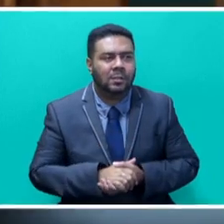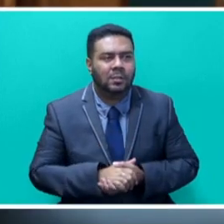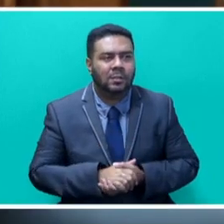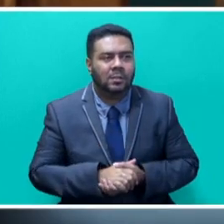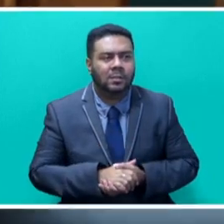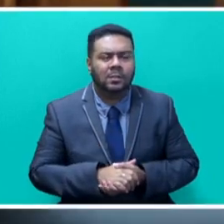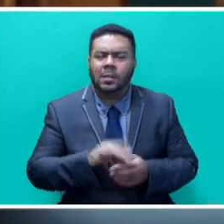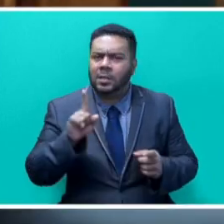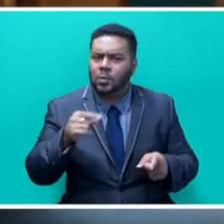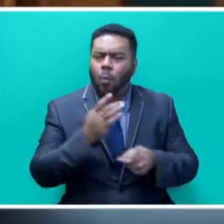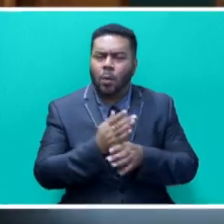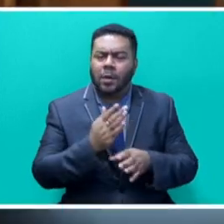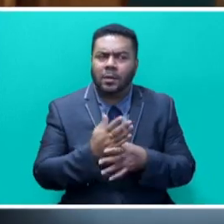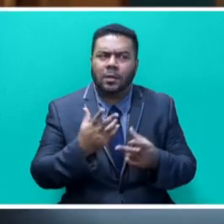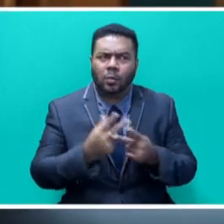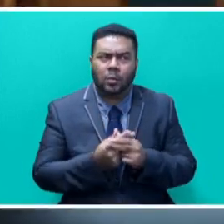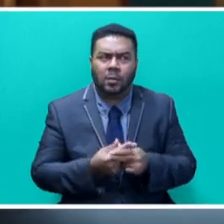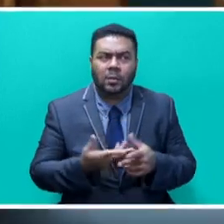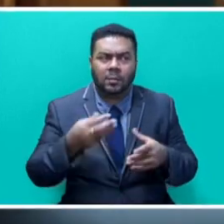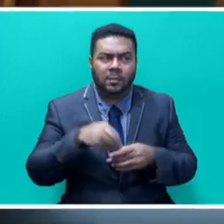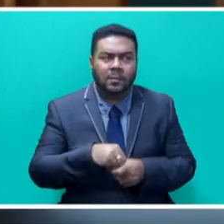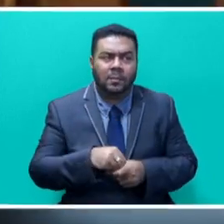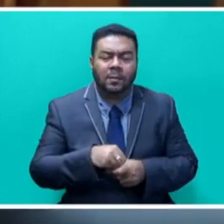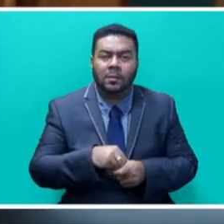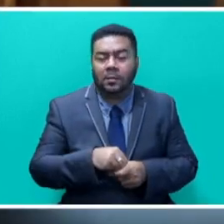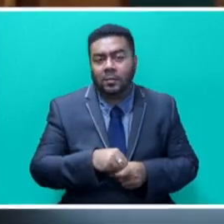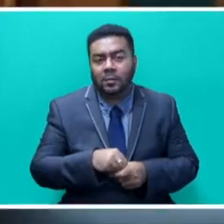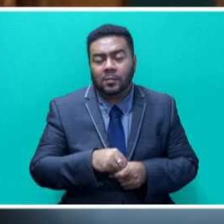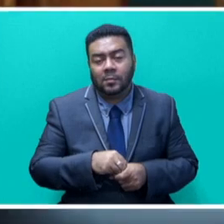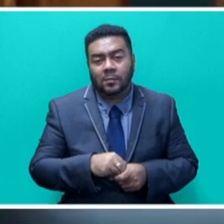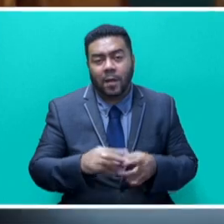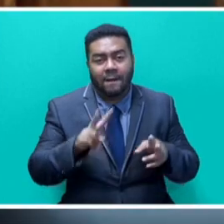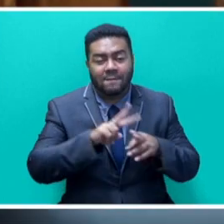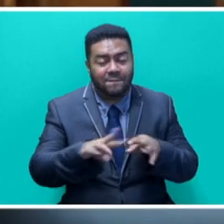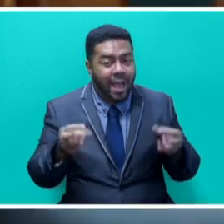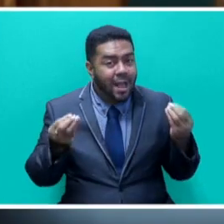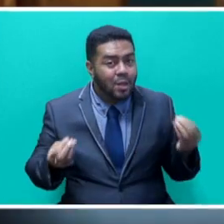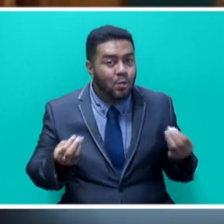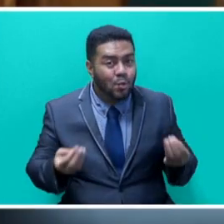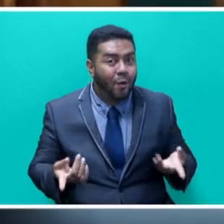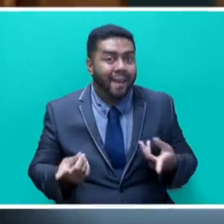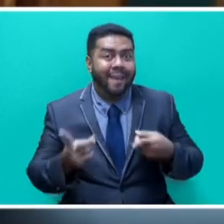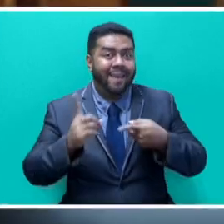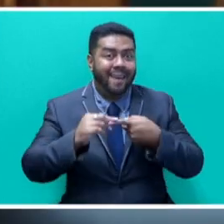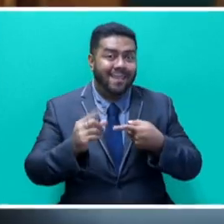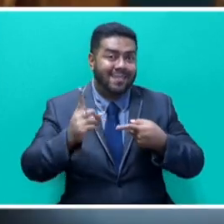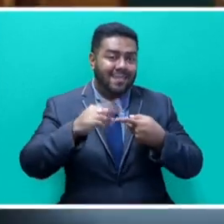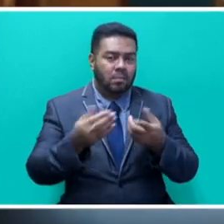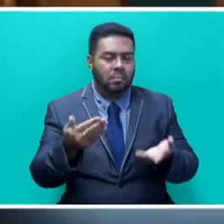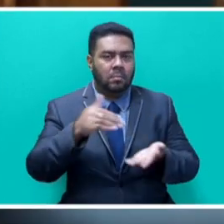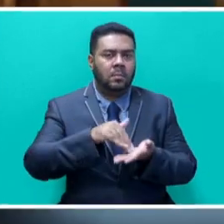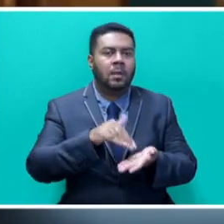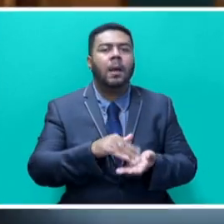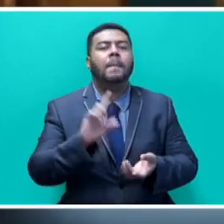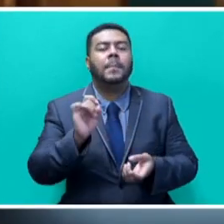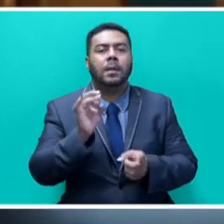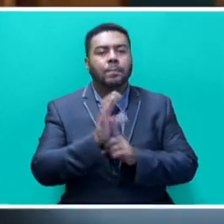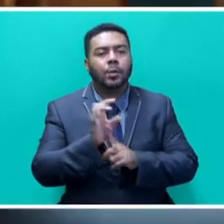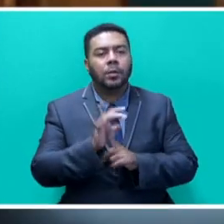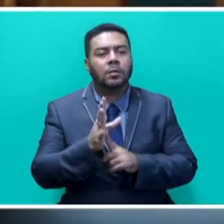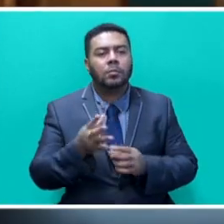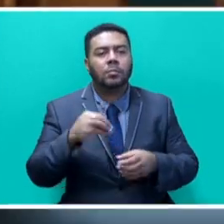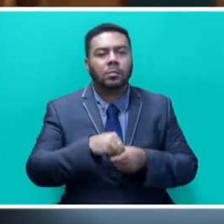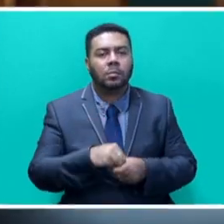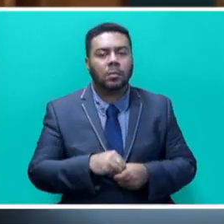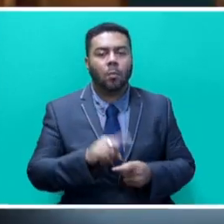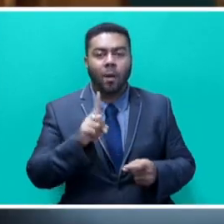is working with its stakeholders not only to increase value adding to our mahogany, but also importantly to replant